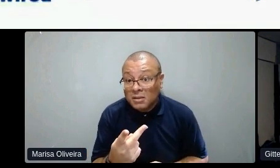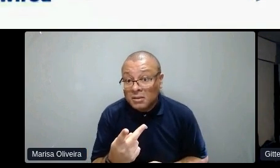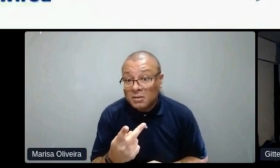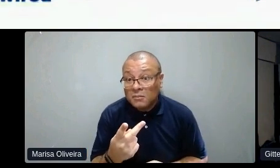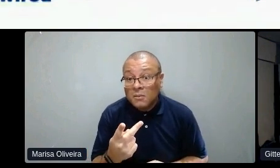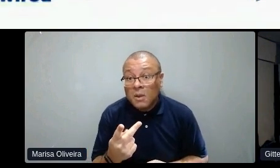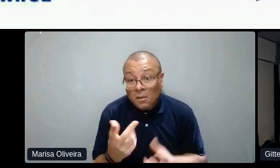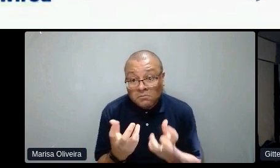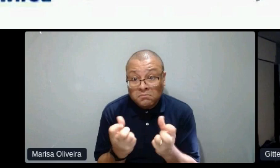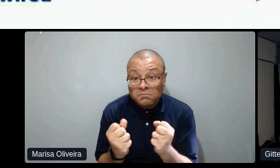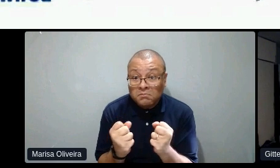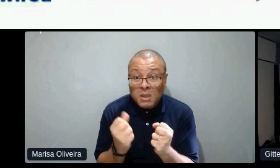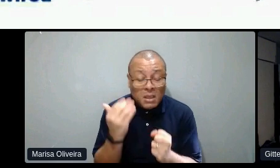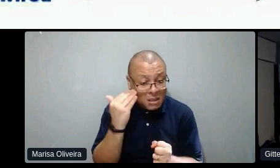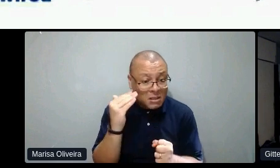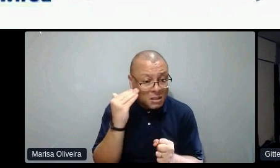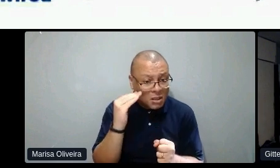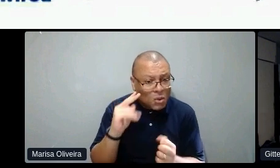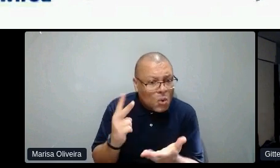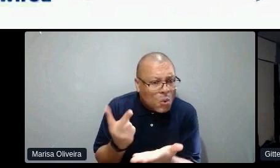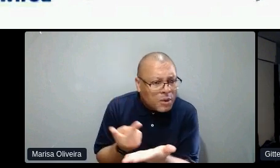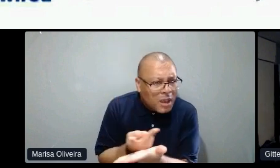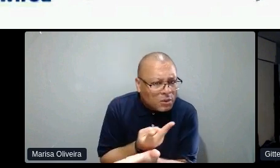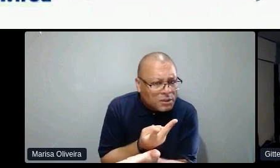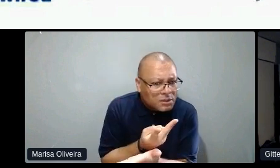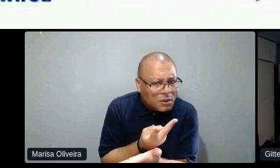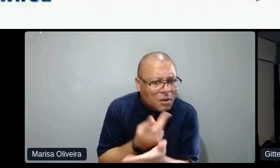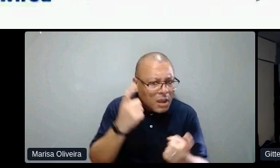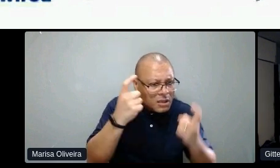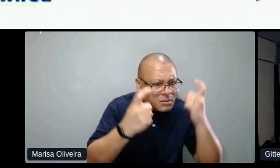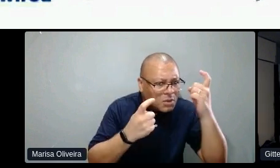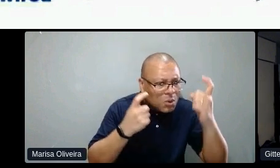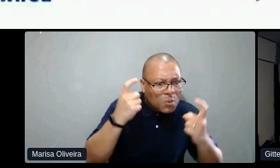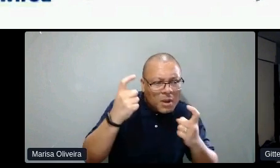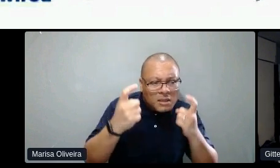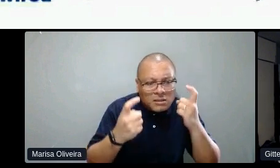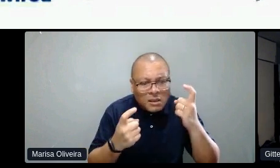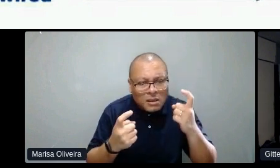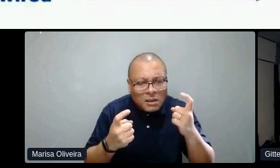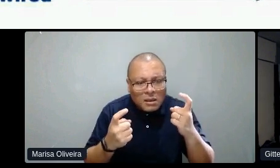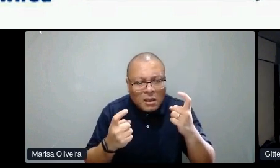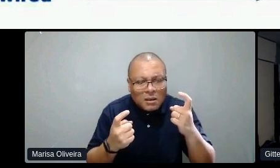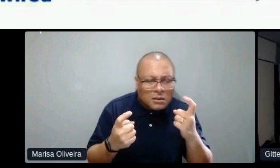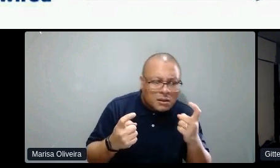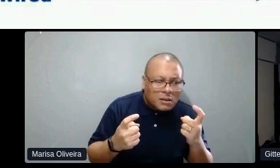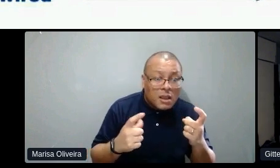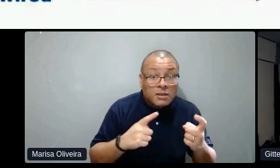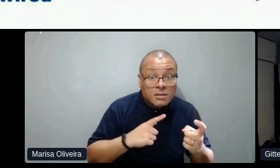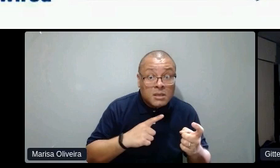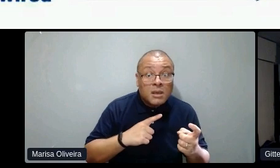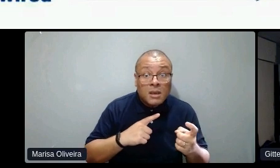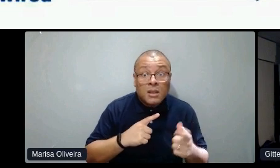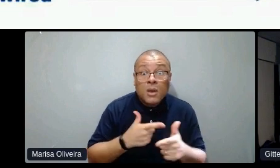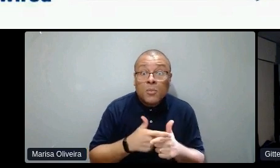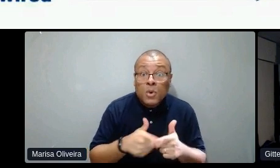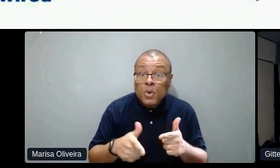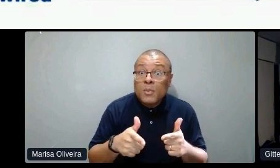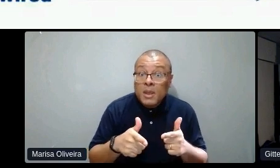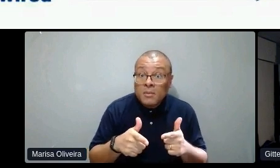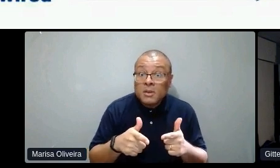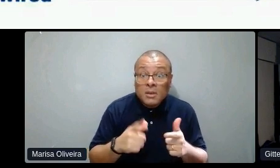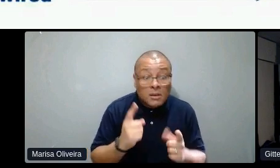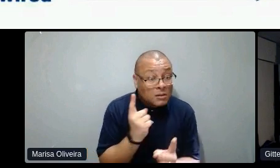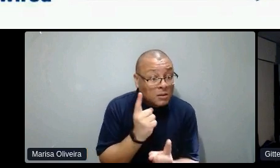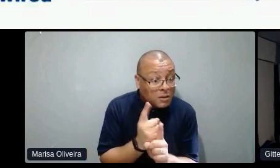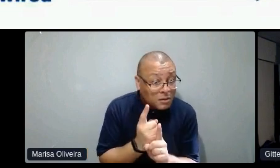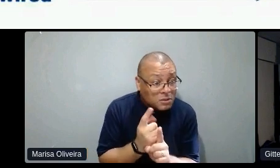concerns. And what happened, as most people know now, is that two planes fell down. We didn't even do anything about.